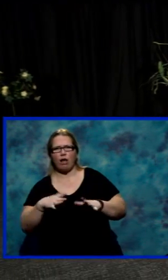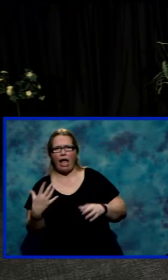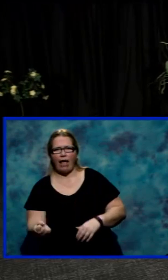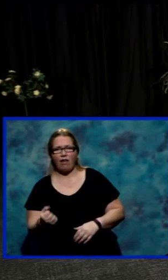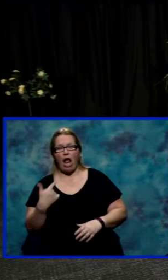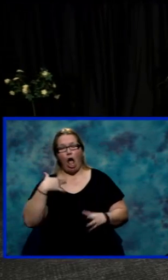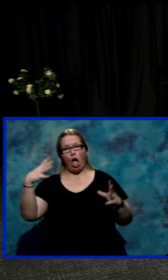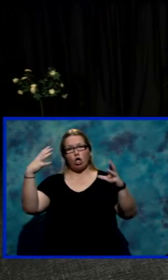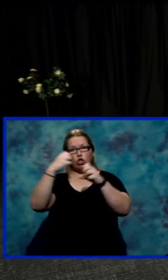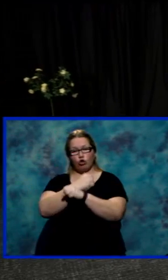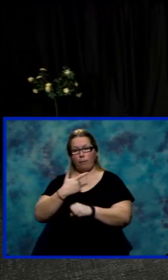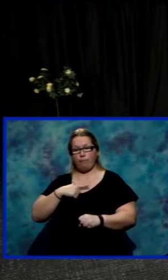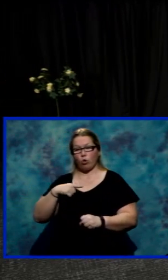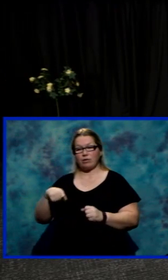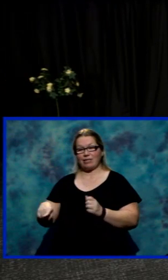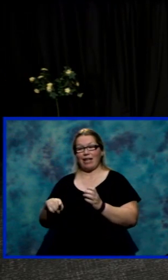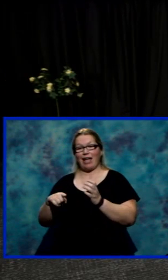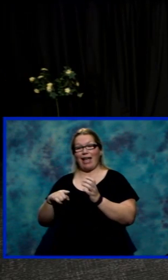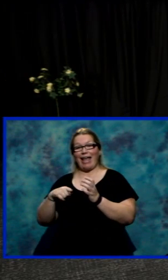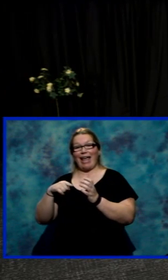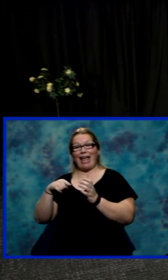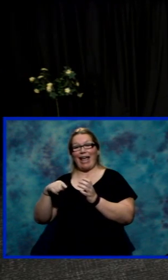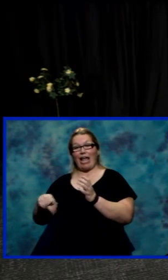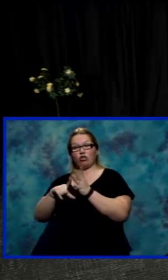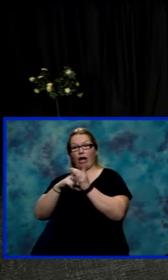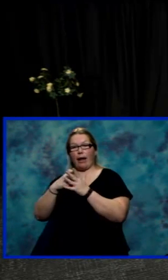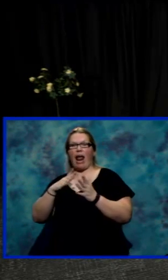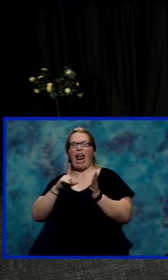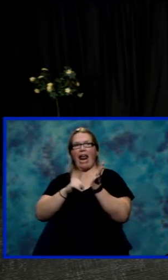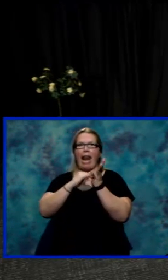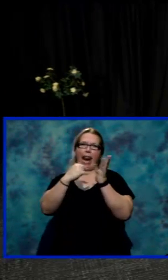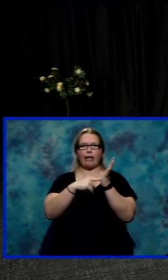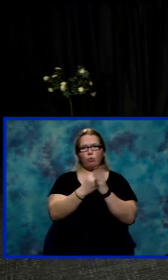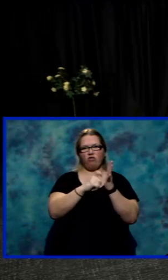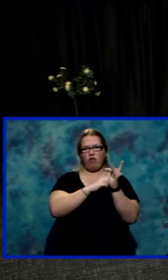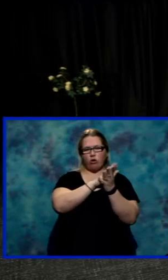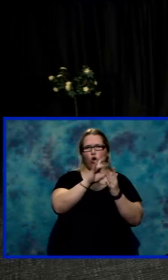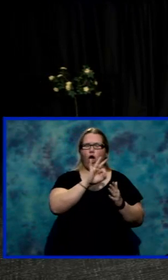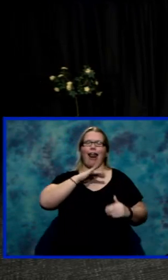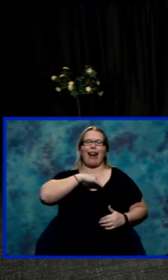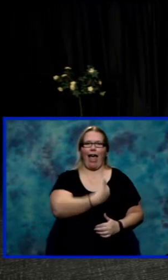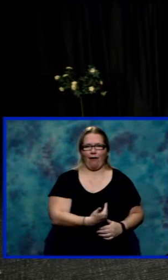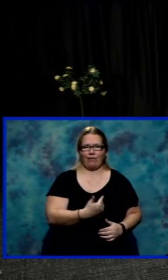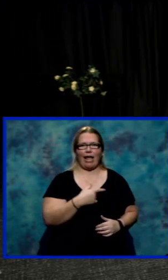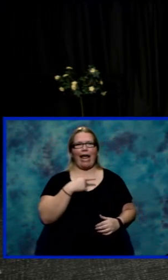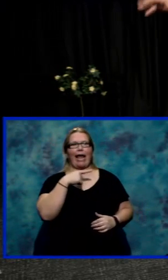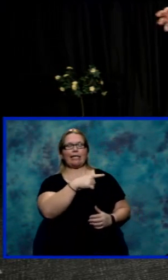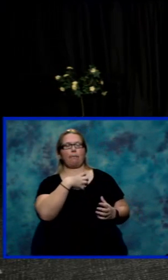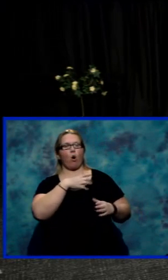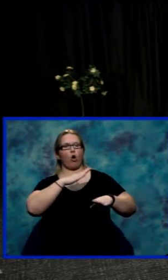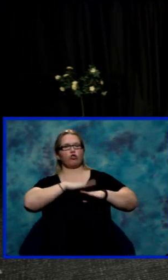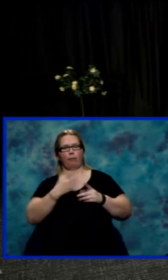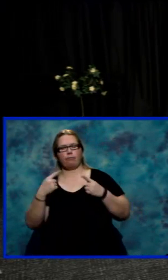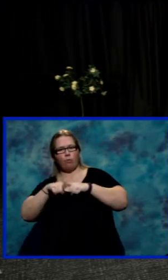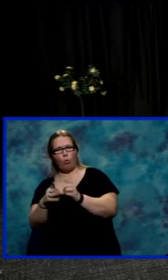of the fact that he is in lust with her more than he is in love with Leah, that he's spending far more time in an intimate manner with Rachel